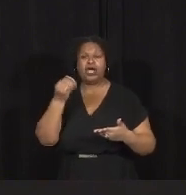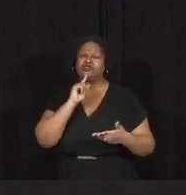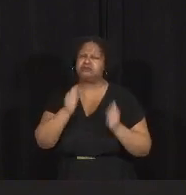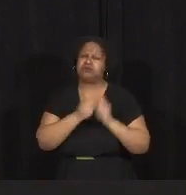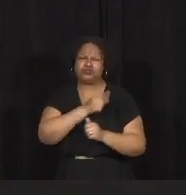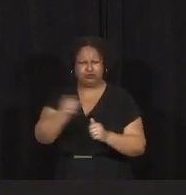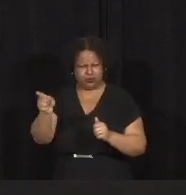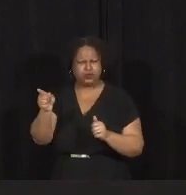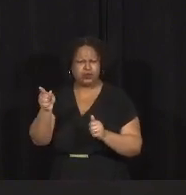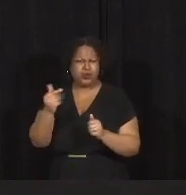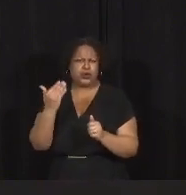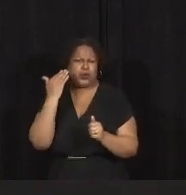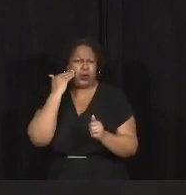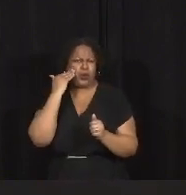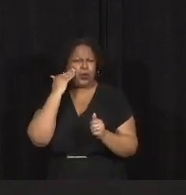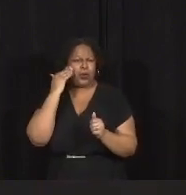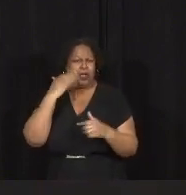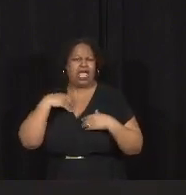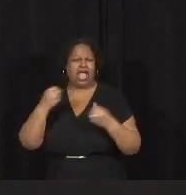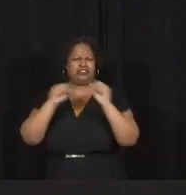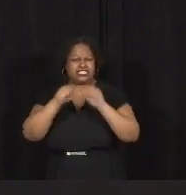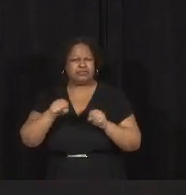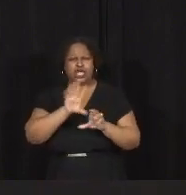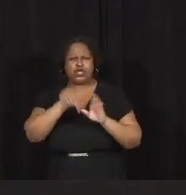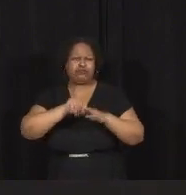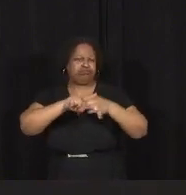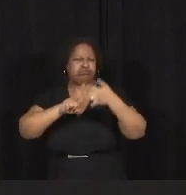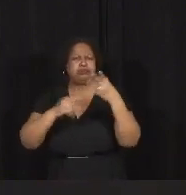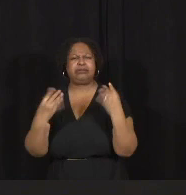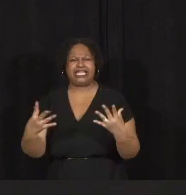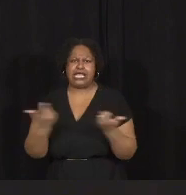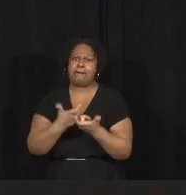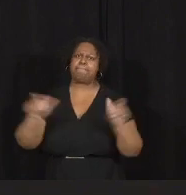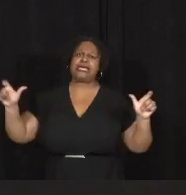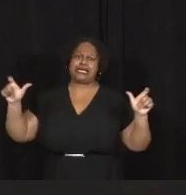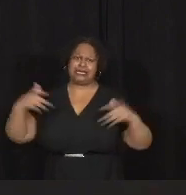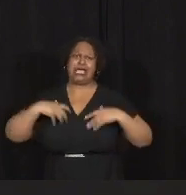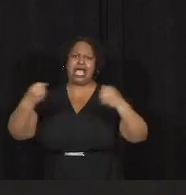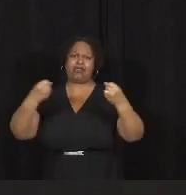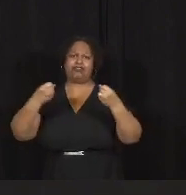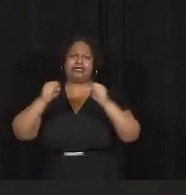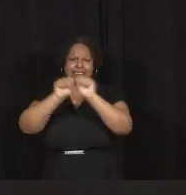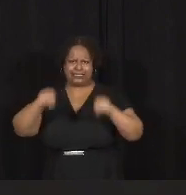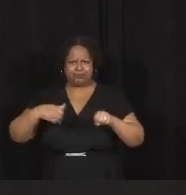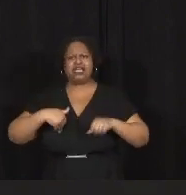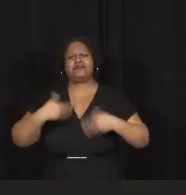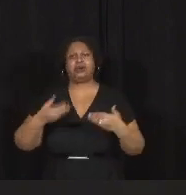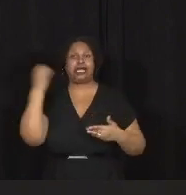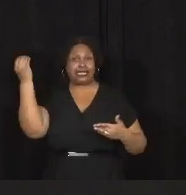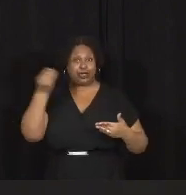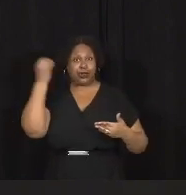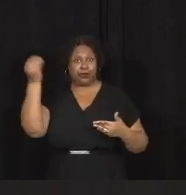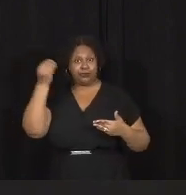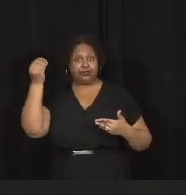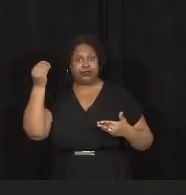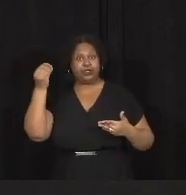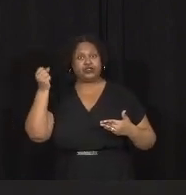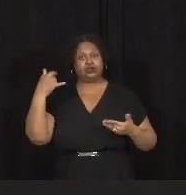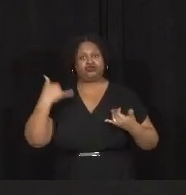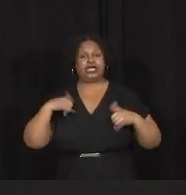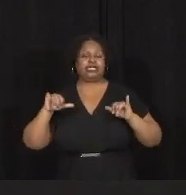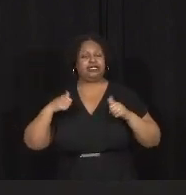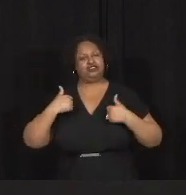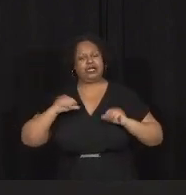to our health system. It is a very big system. This is a bellwether measure for us as we think